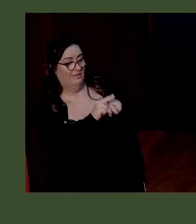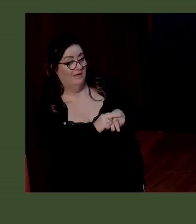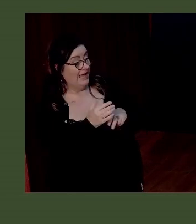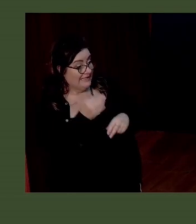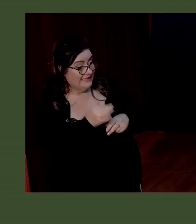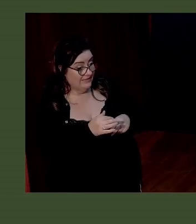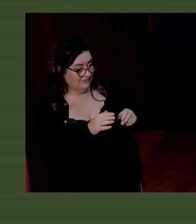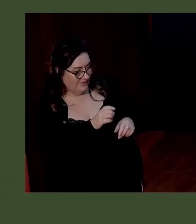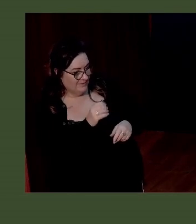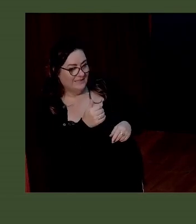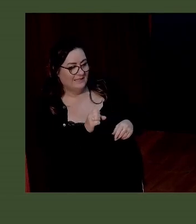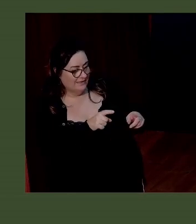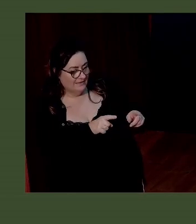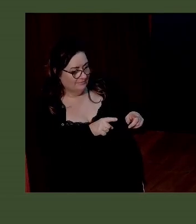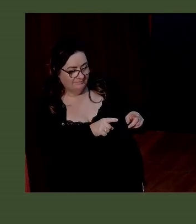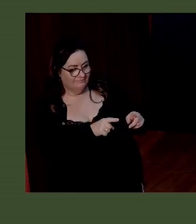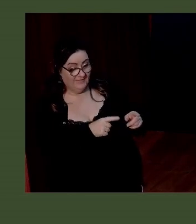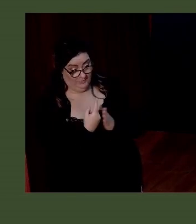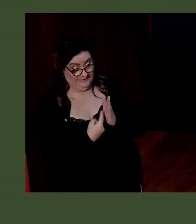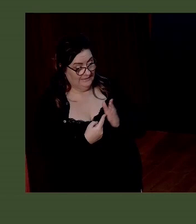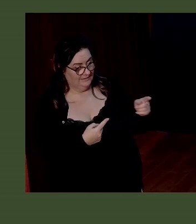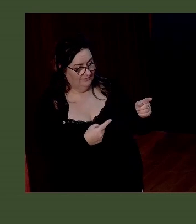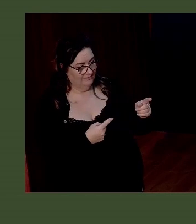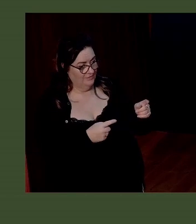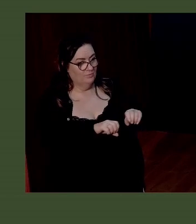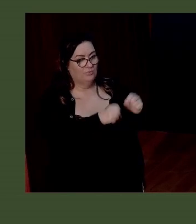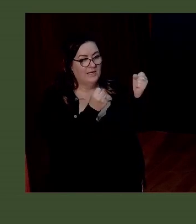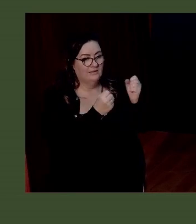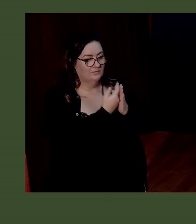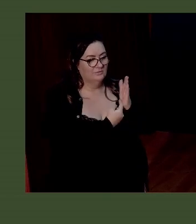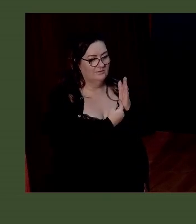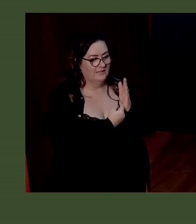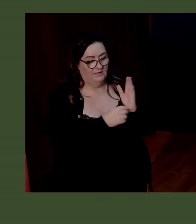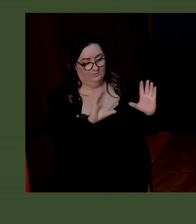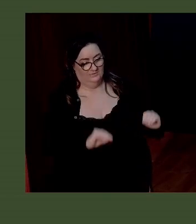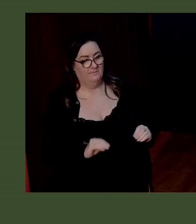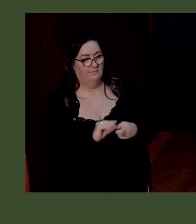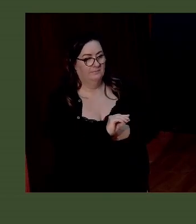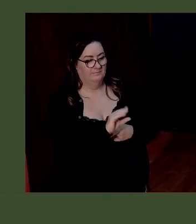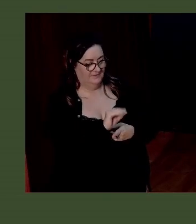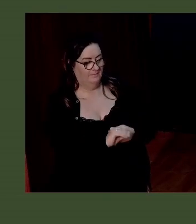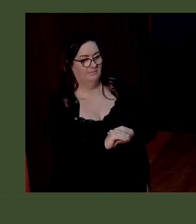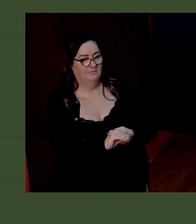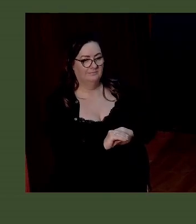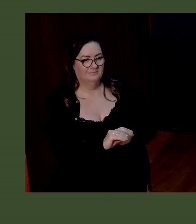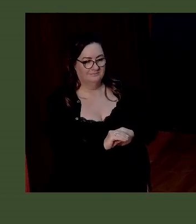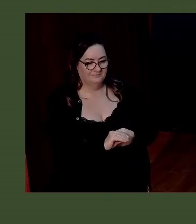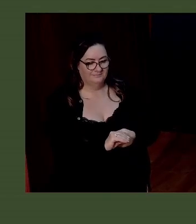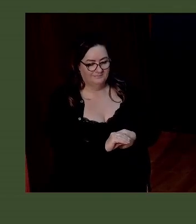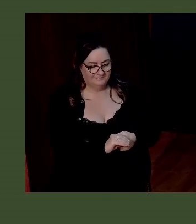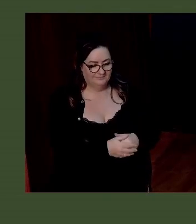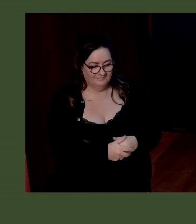be found in which the spirit of the bill is not honoured, I will not hesitate to stop the subsidy in this regard.